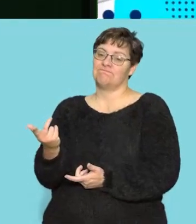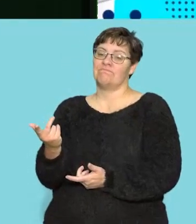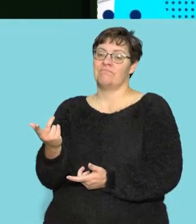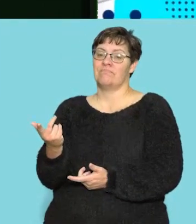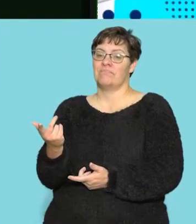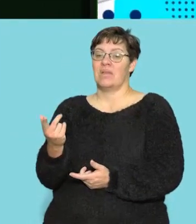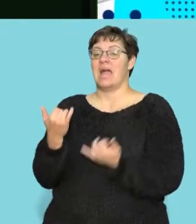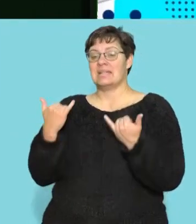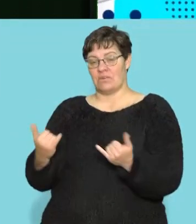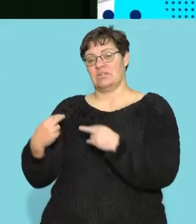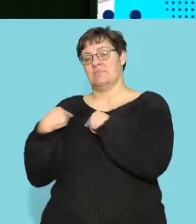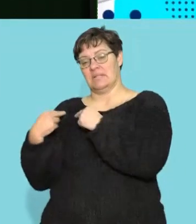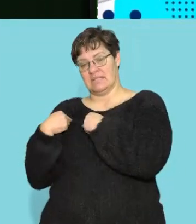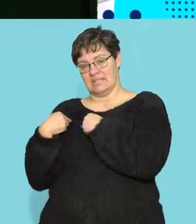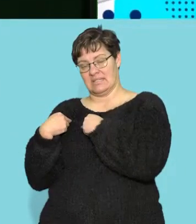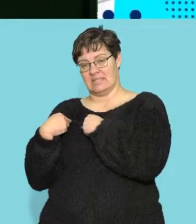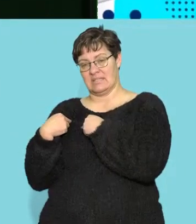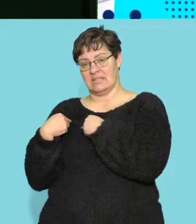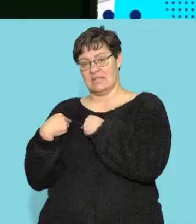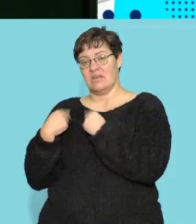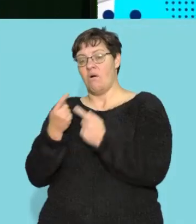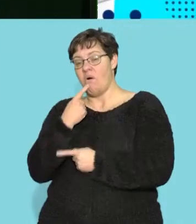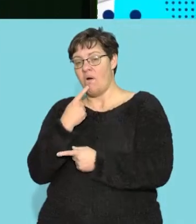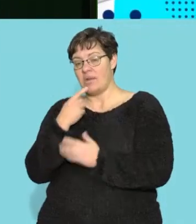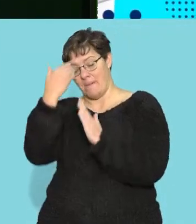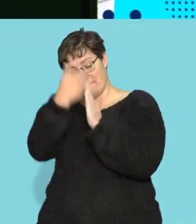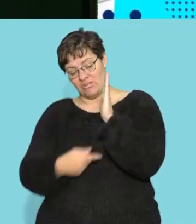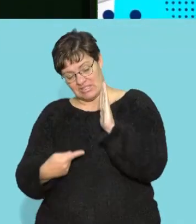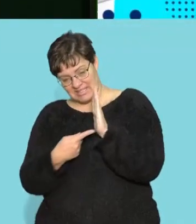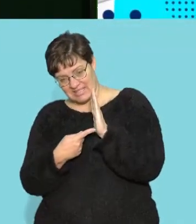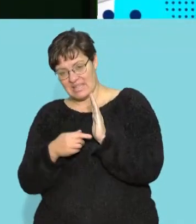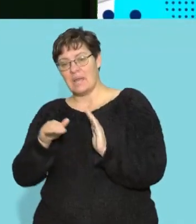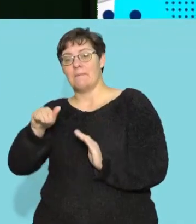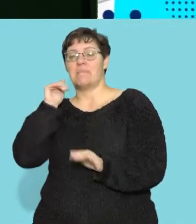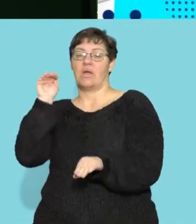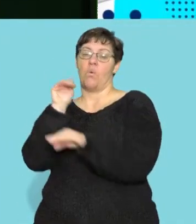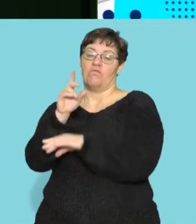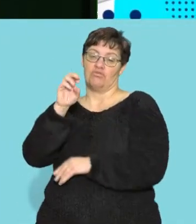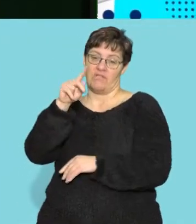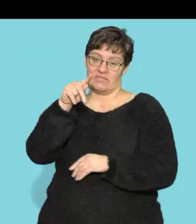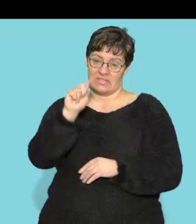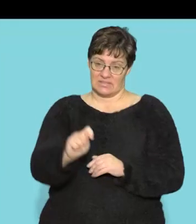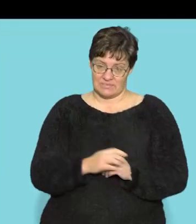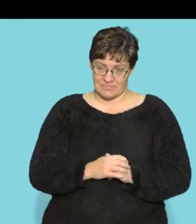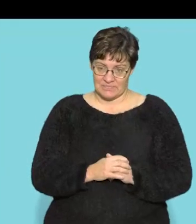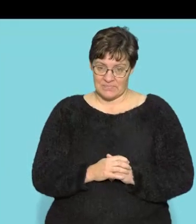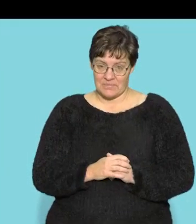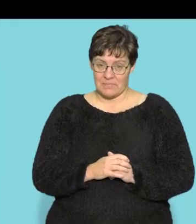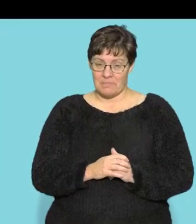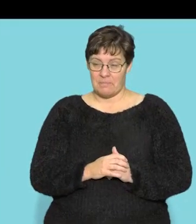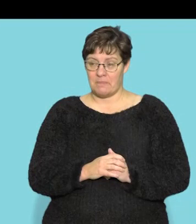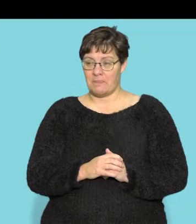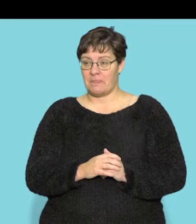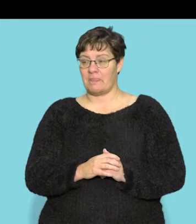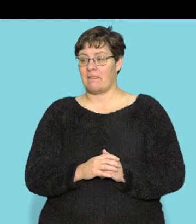my current liabilities on the face of my balance sheet as a bank overdraft. Okay, so there we go. I